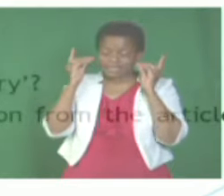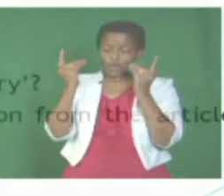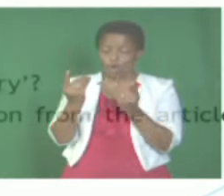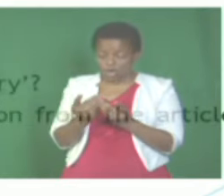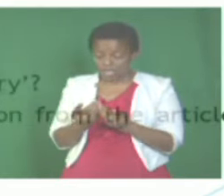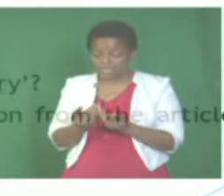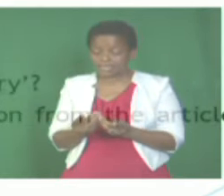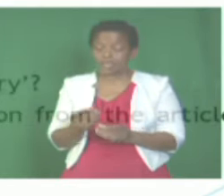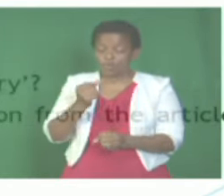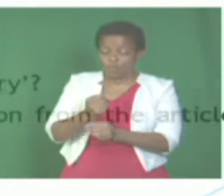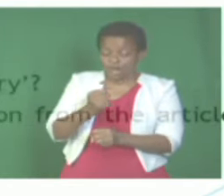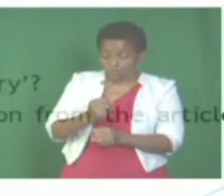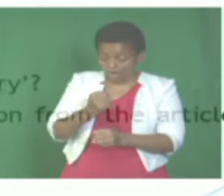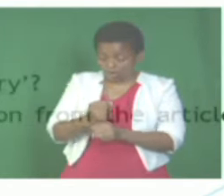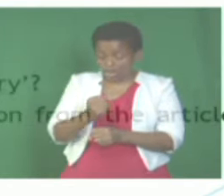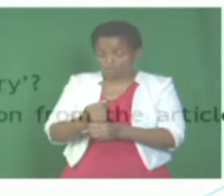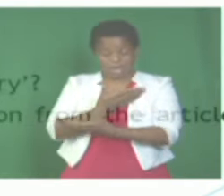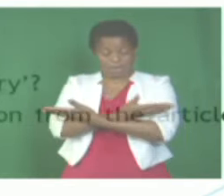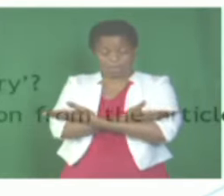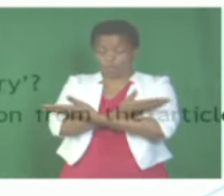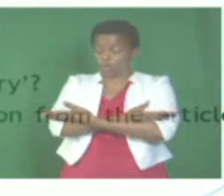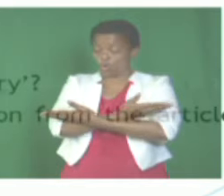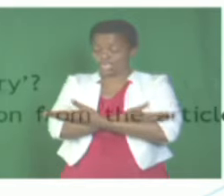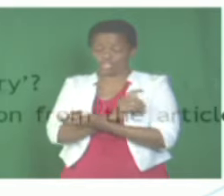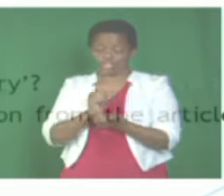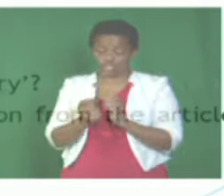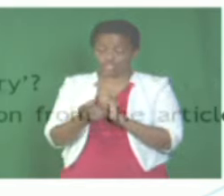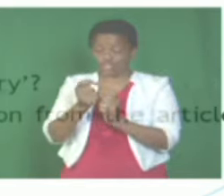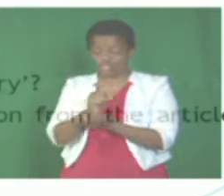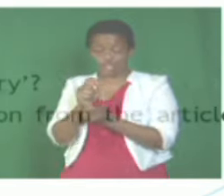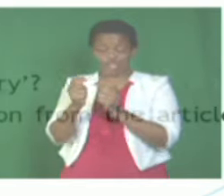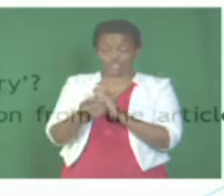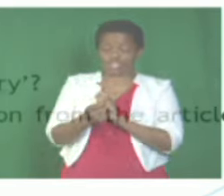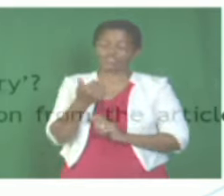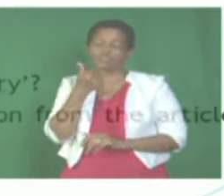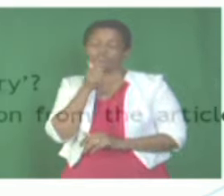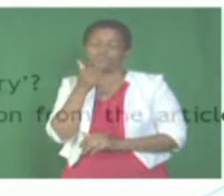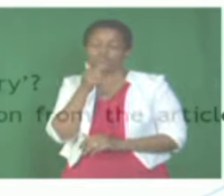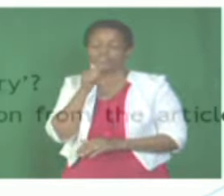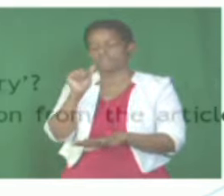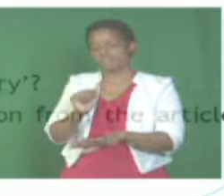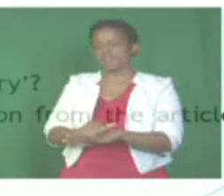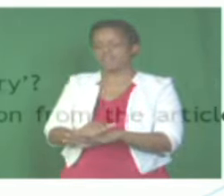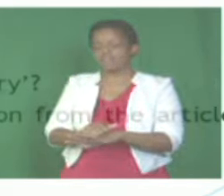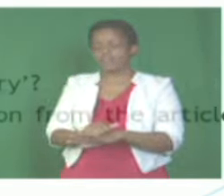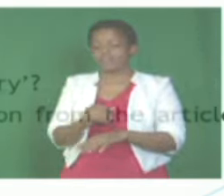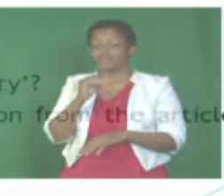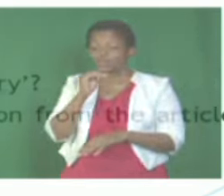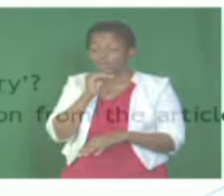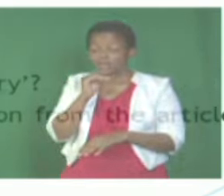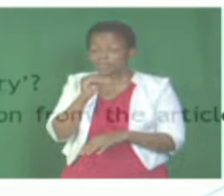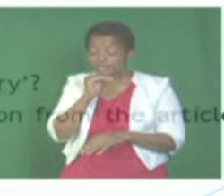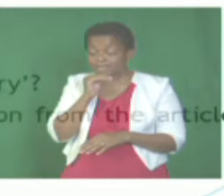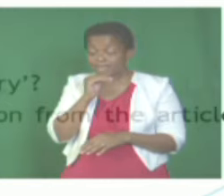and the reconstruction of a body tissues for cosmetic purposes. So in that way, you have looked into